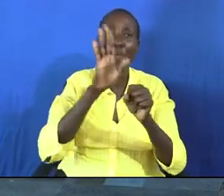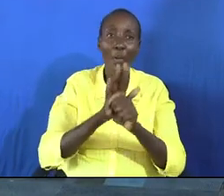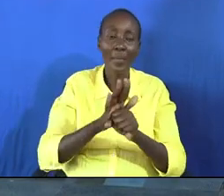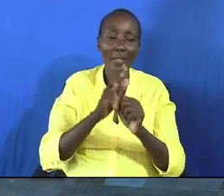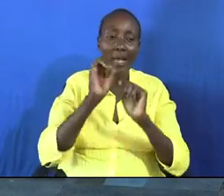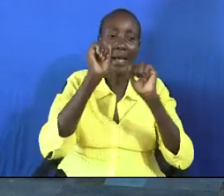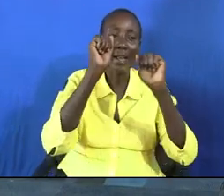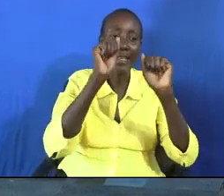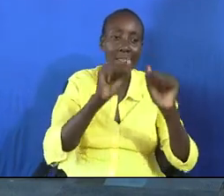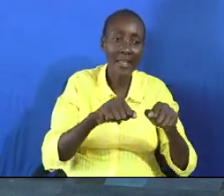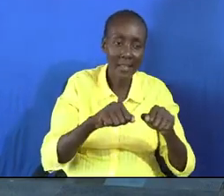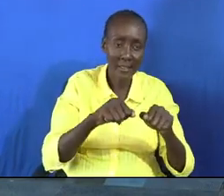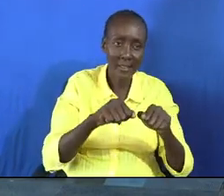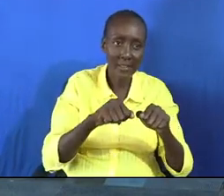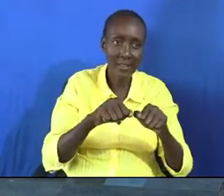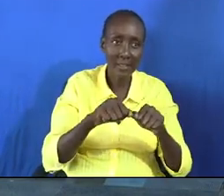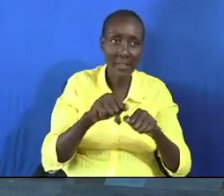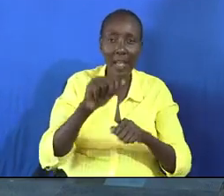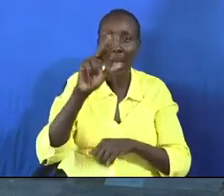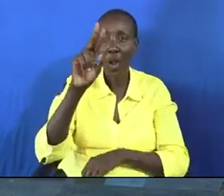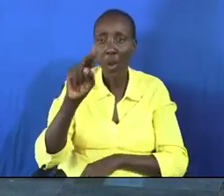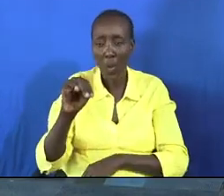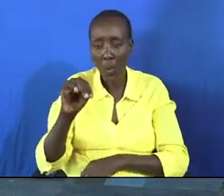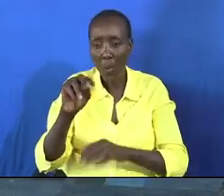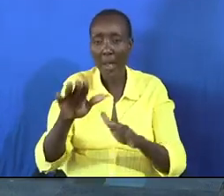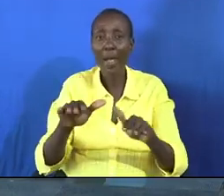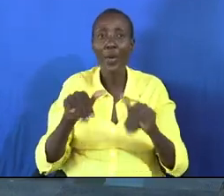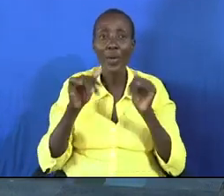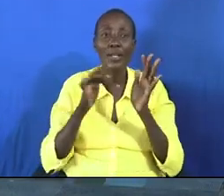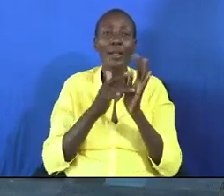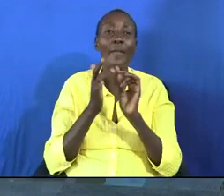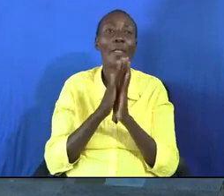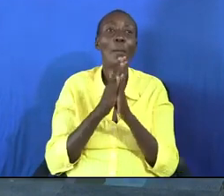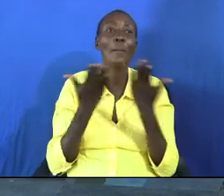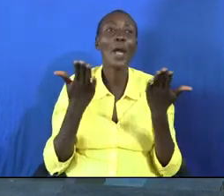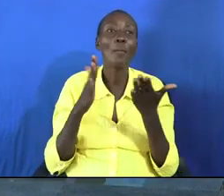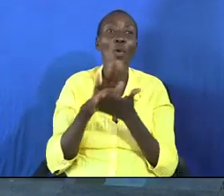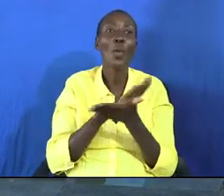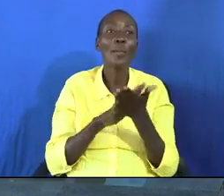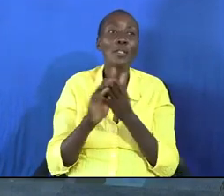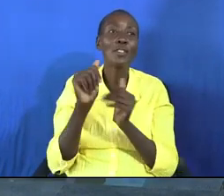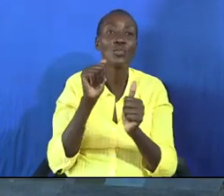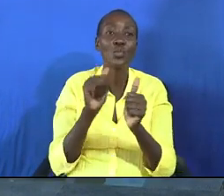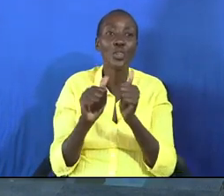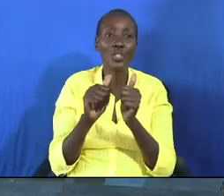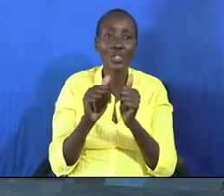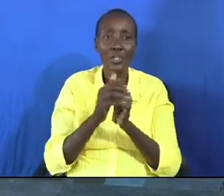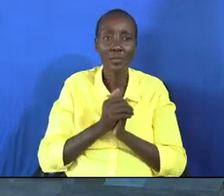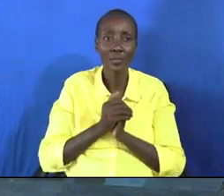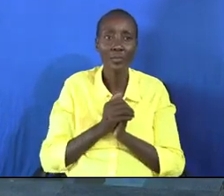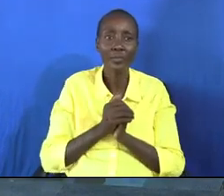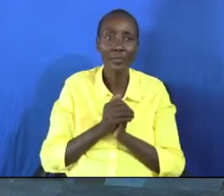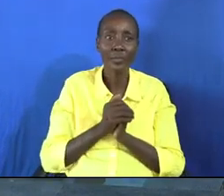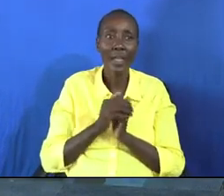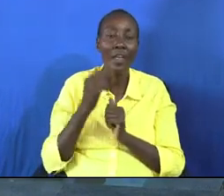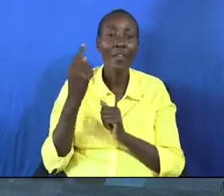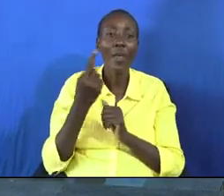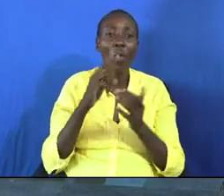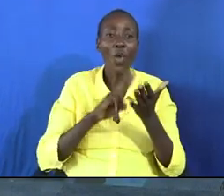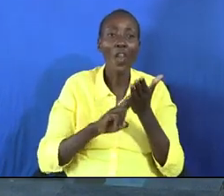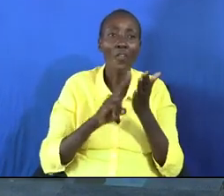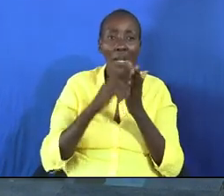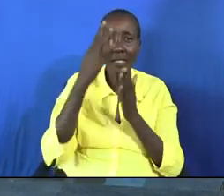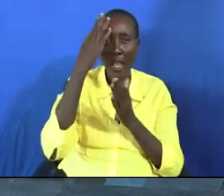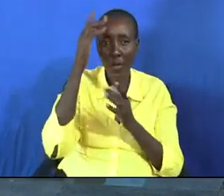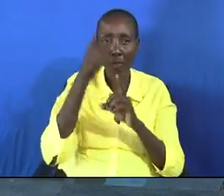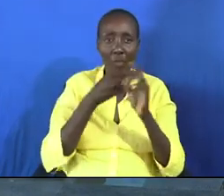yes, no, wait. Where is the Bible basis of that? The only scripture that I know